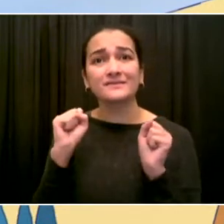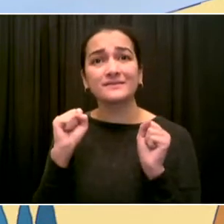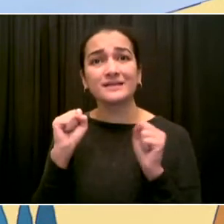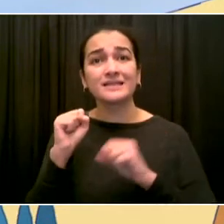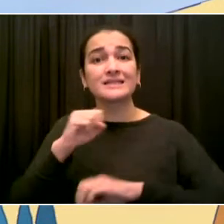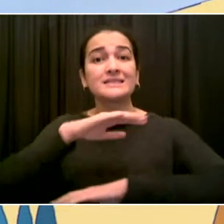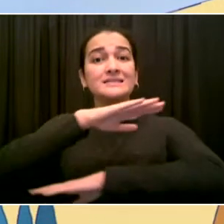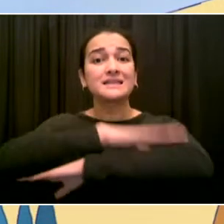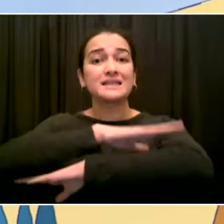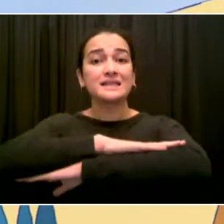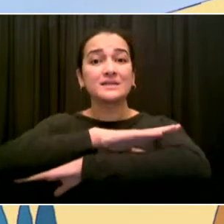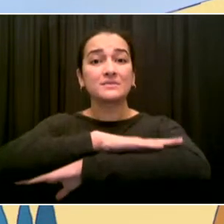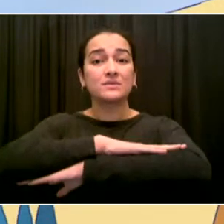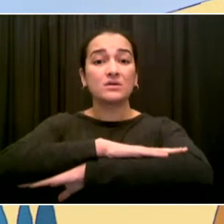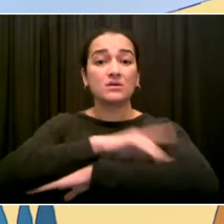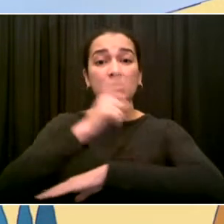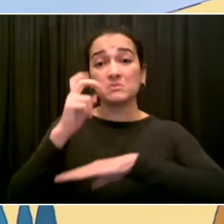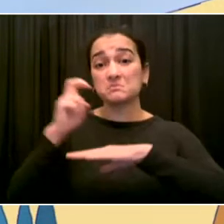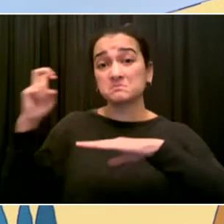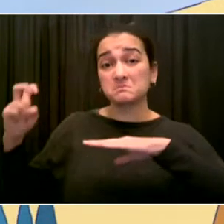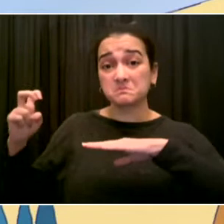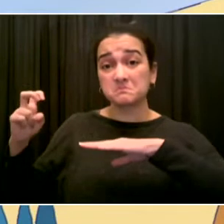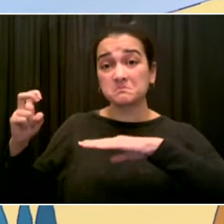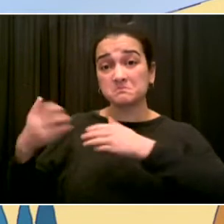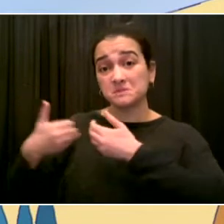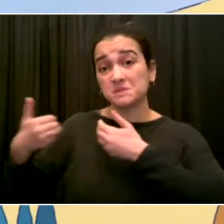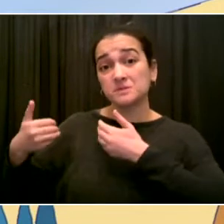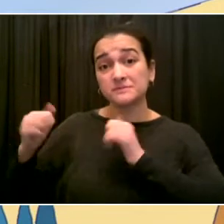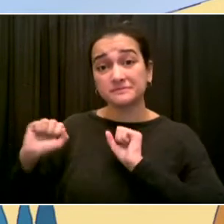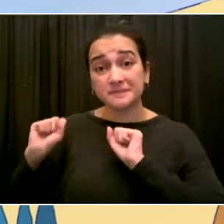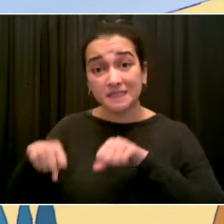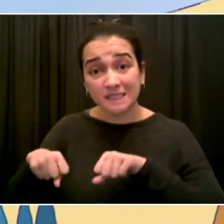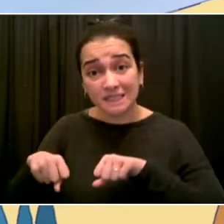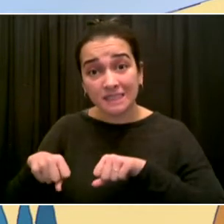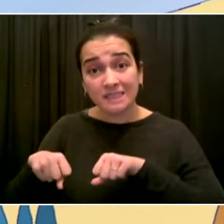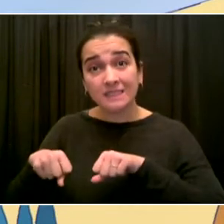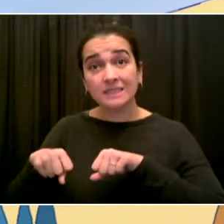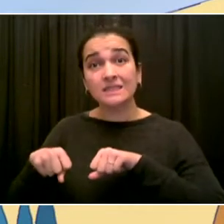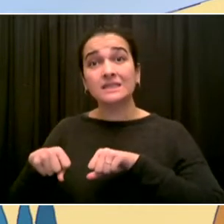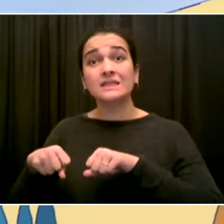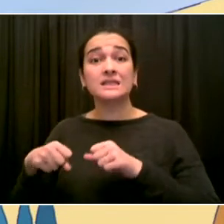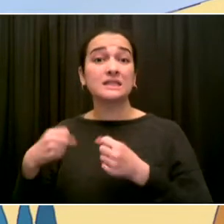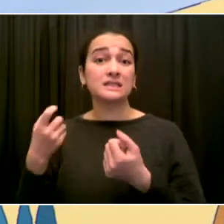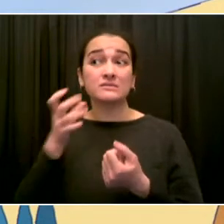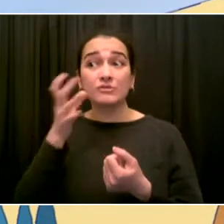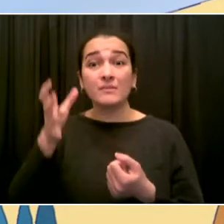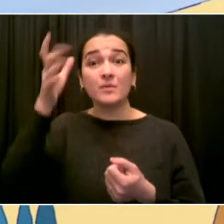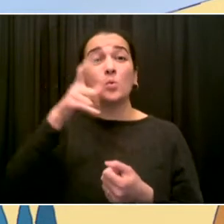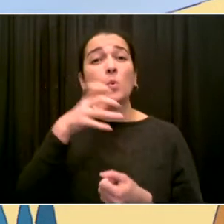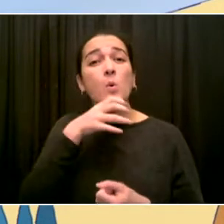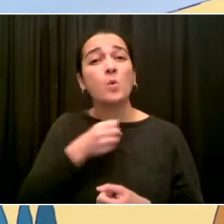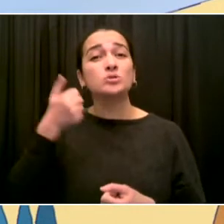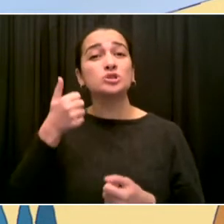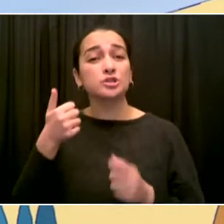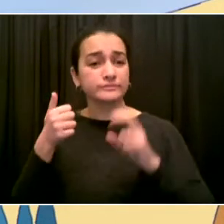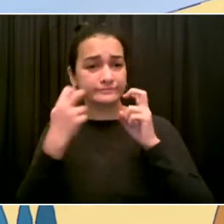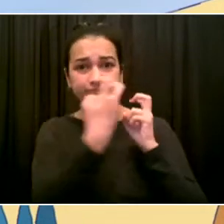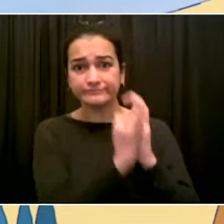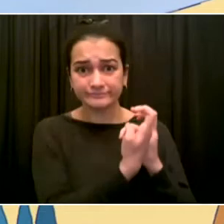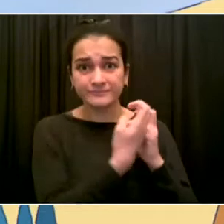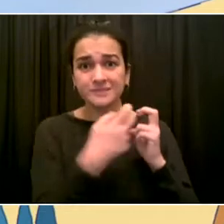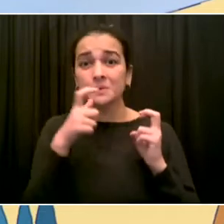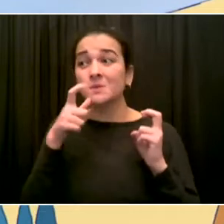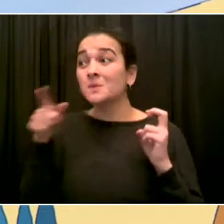fun for anyone, but maybe that's necessary, particularly, again, to protect older people. But my advice to folks is if you believe in